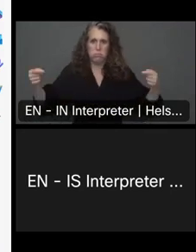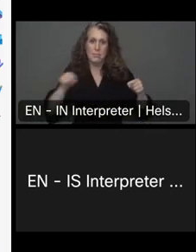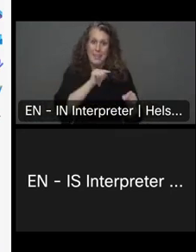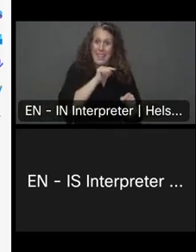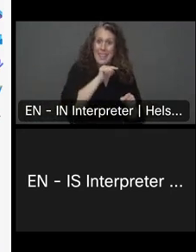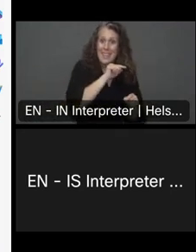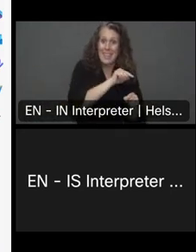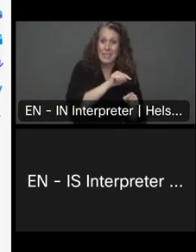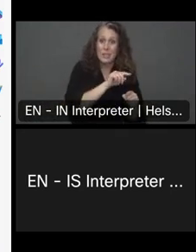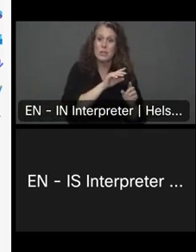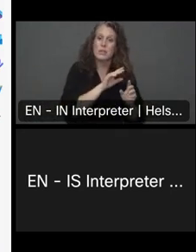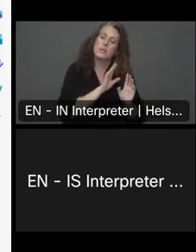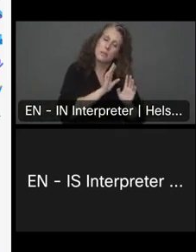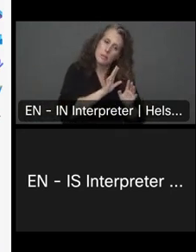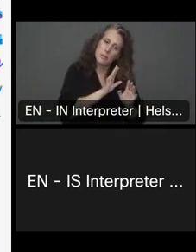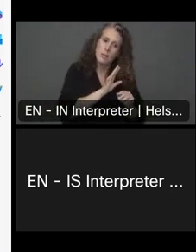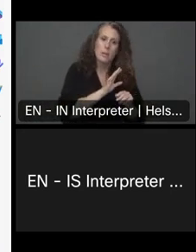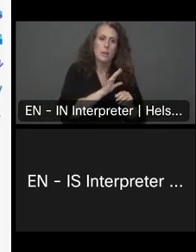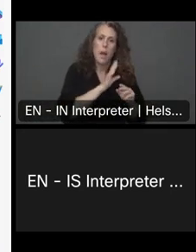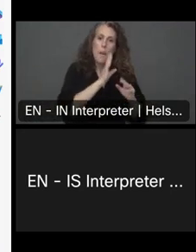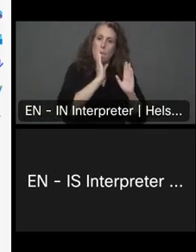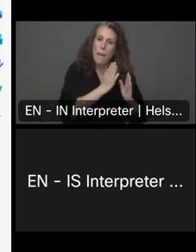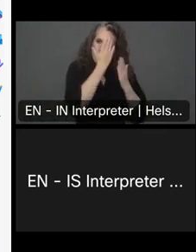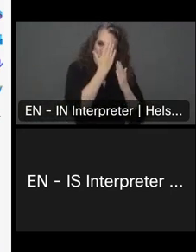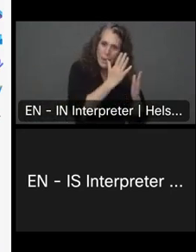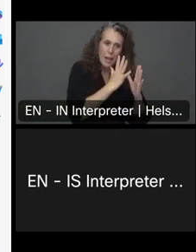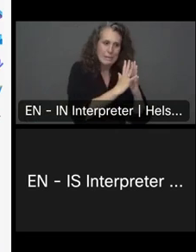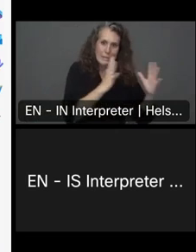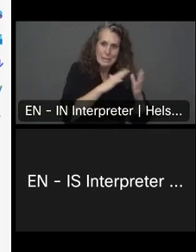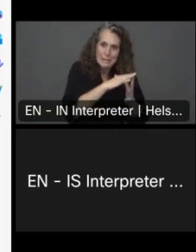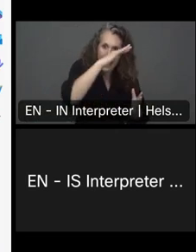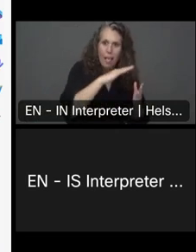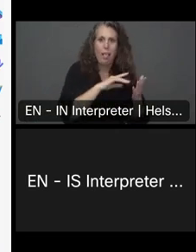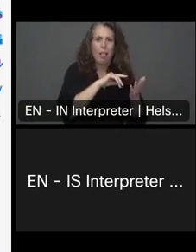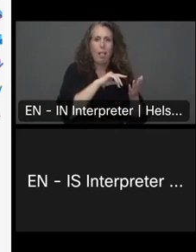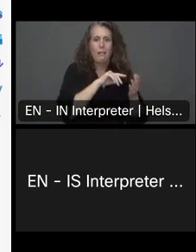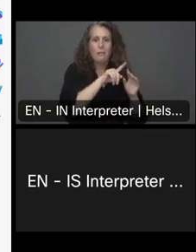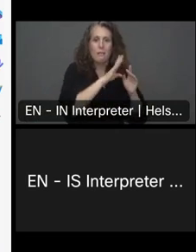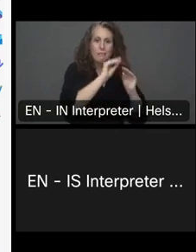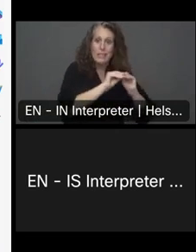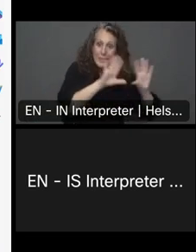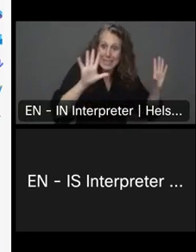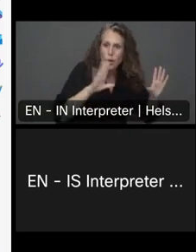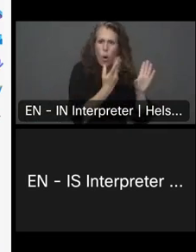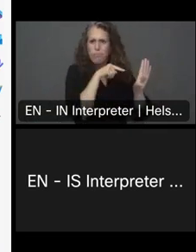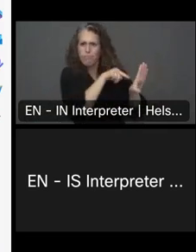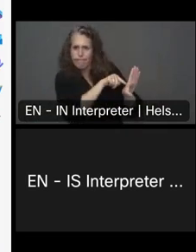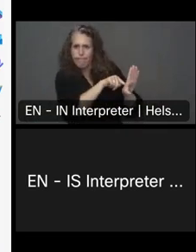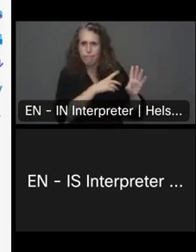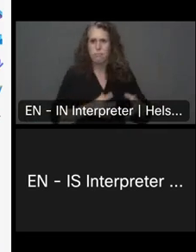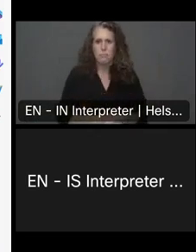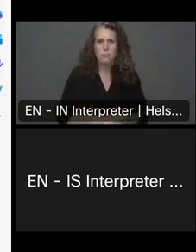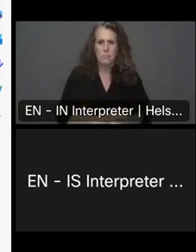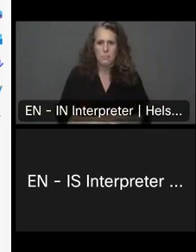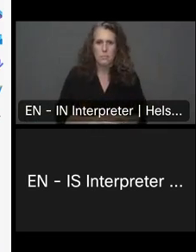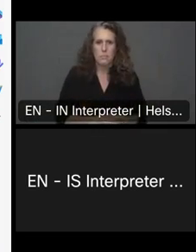the contribution of scalar implicature. So the debate continues on where and how to allow for the extra cost of